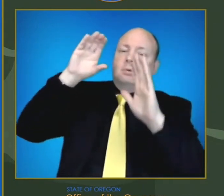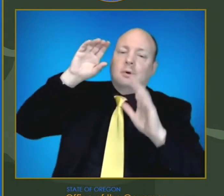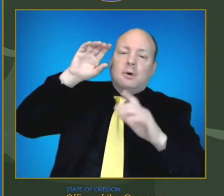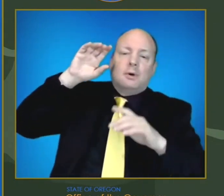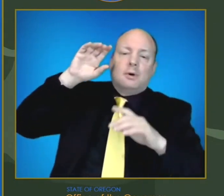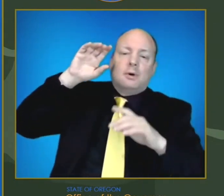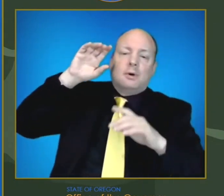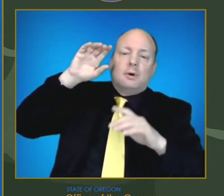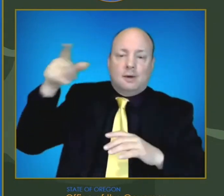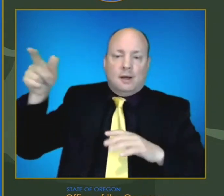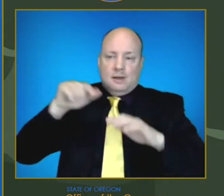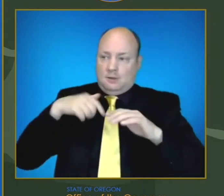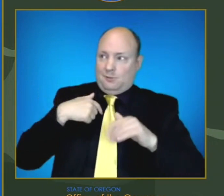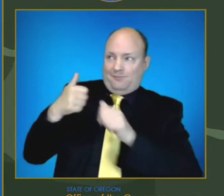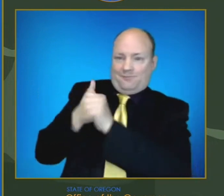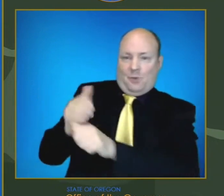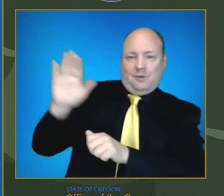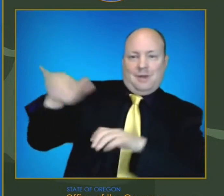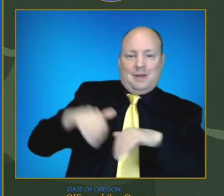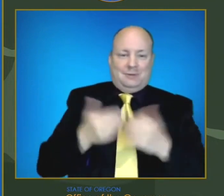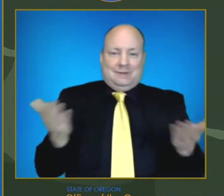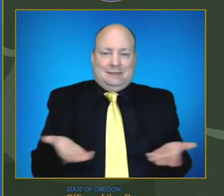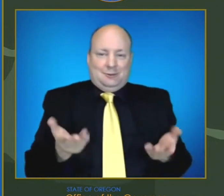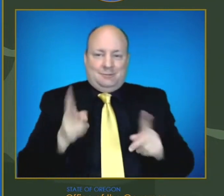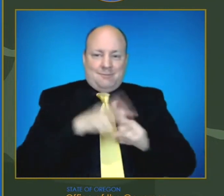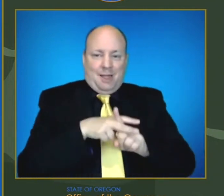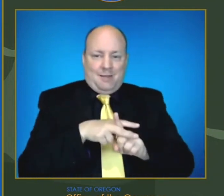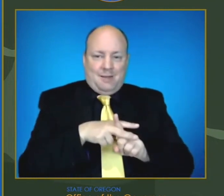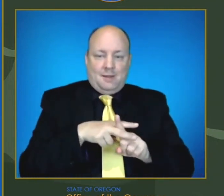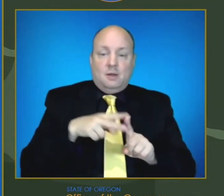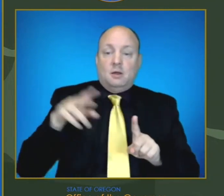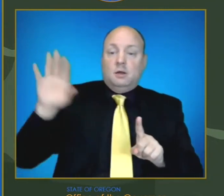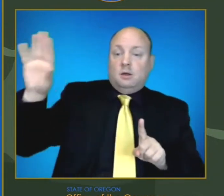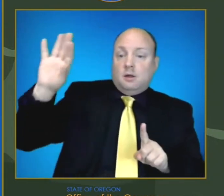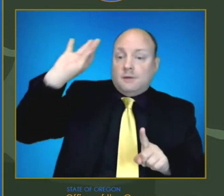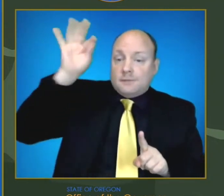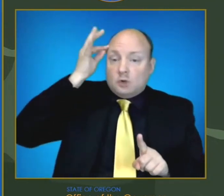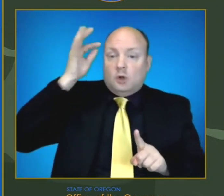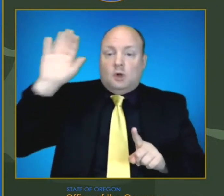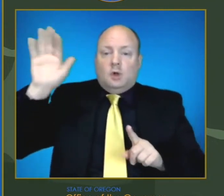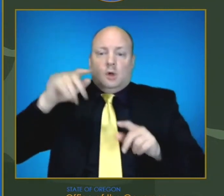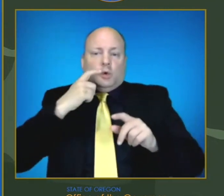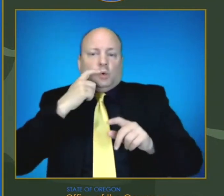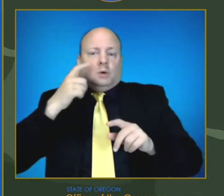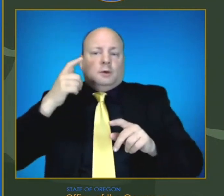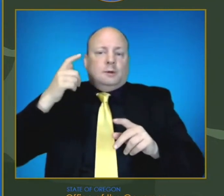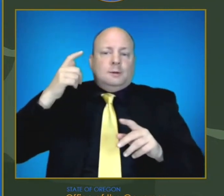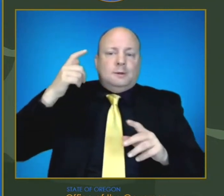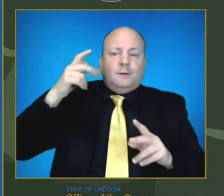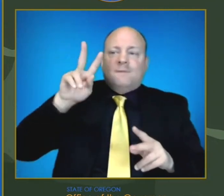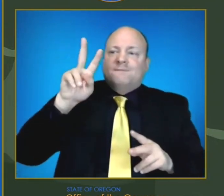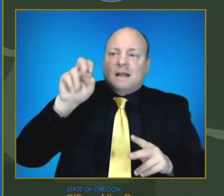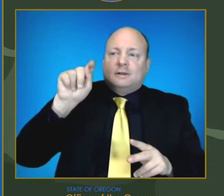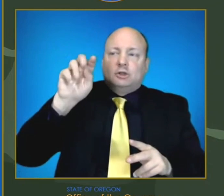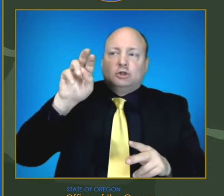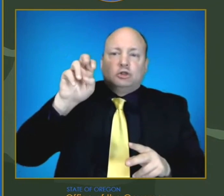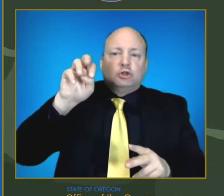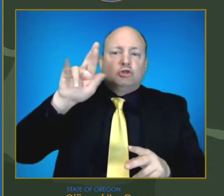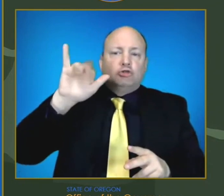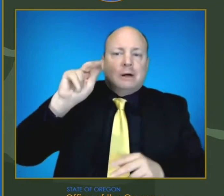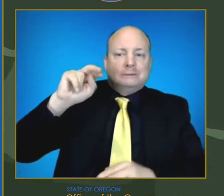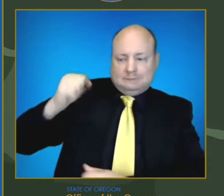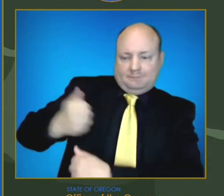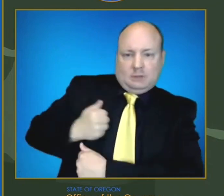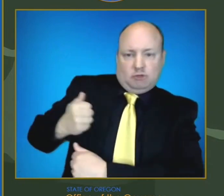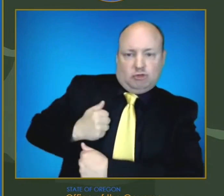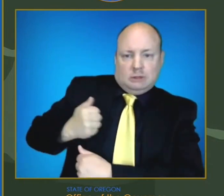data includes vaccines administered by the Veterans Administration, Indian Health Service, and other federal entities. The CDC data